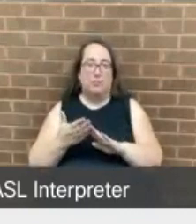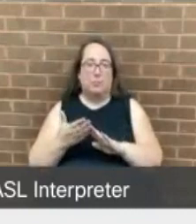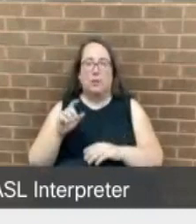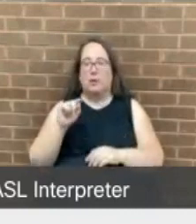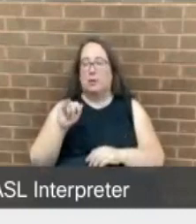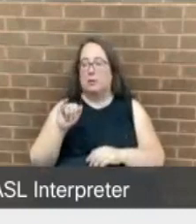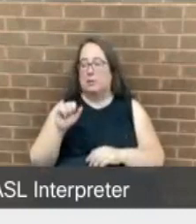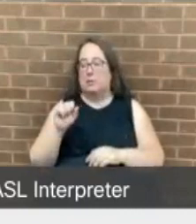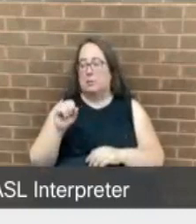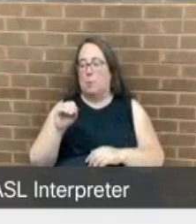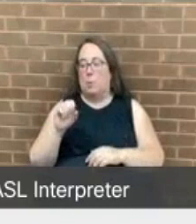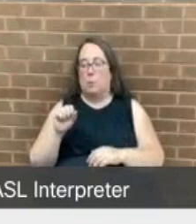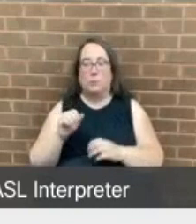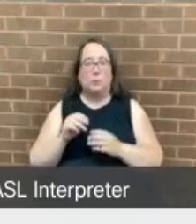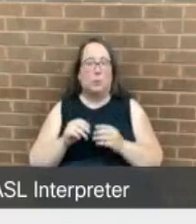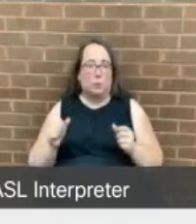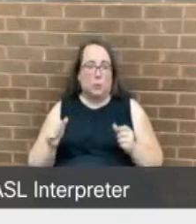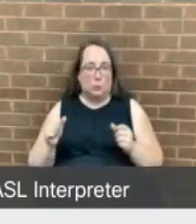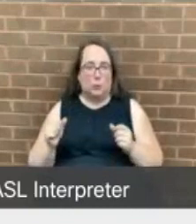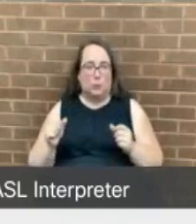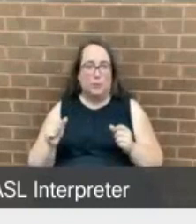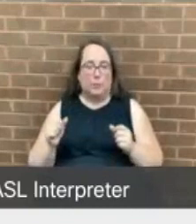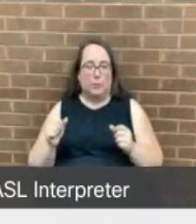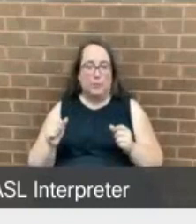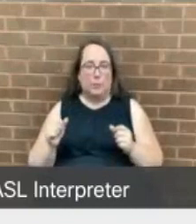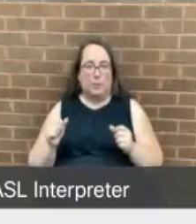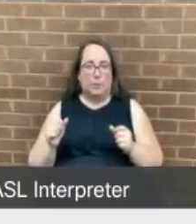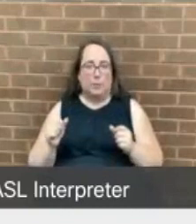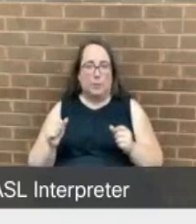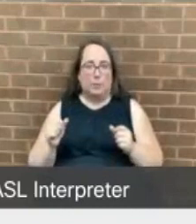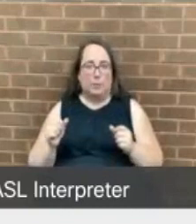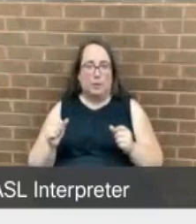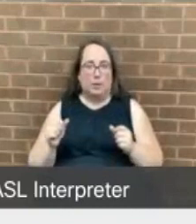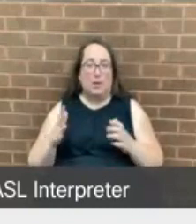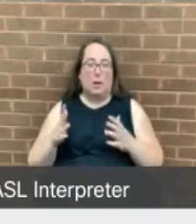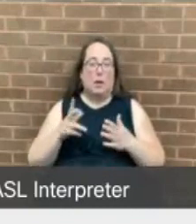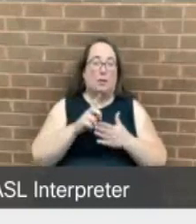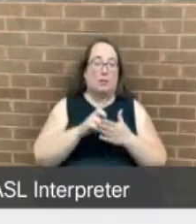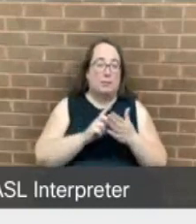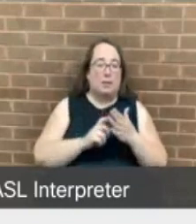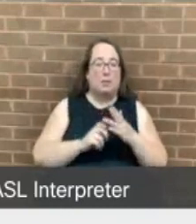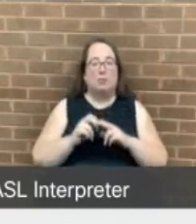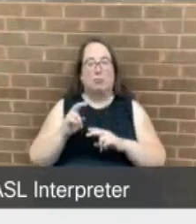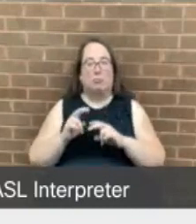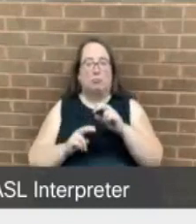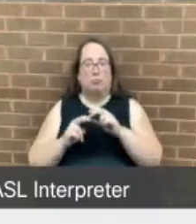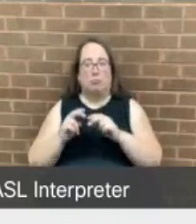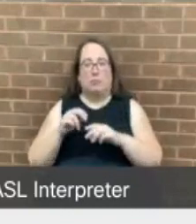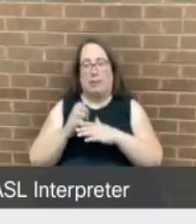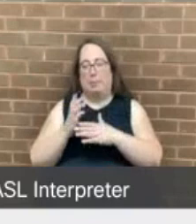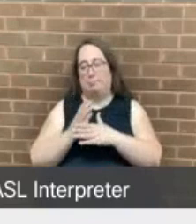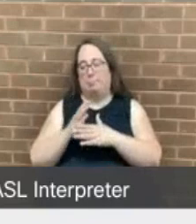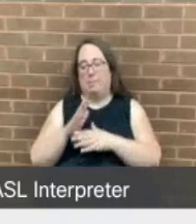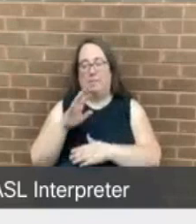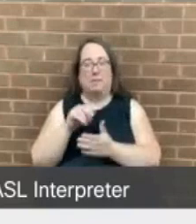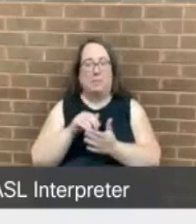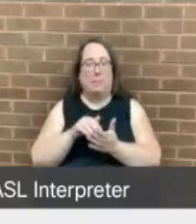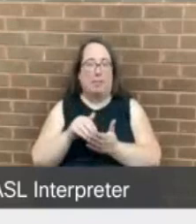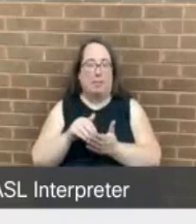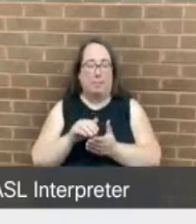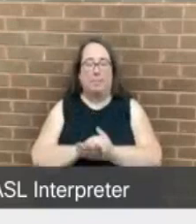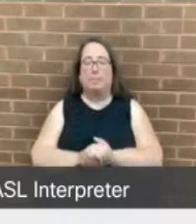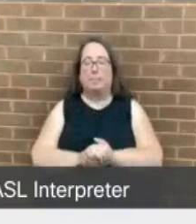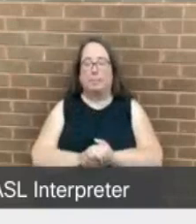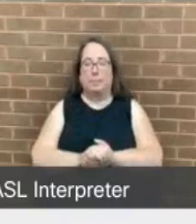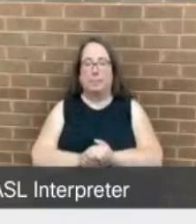solution we like to refer to, that's probably in design and construction is probably in that range of 50 million. If you're looking